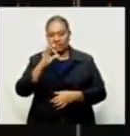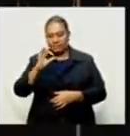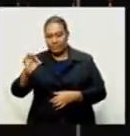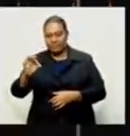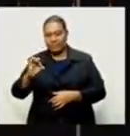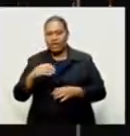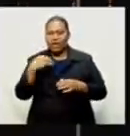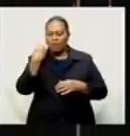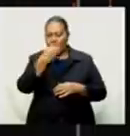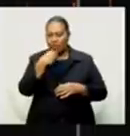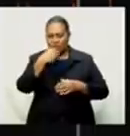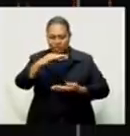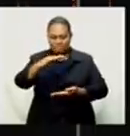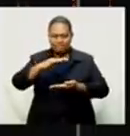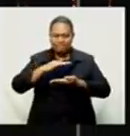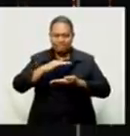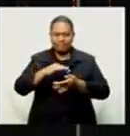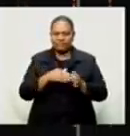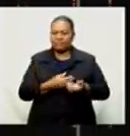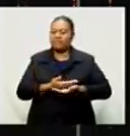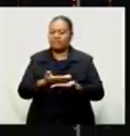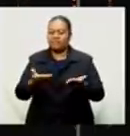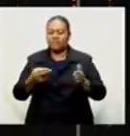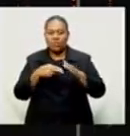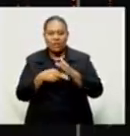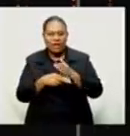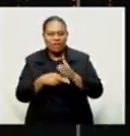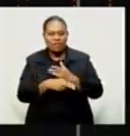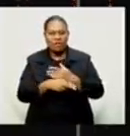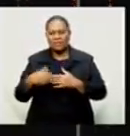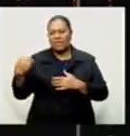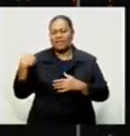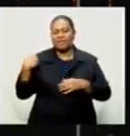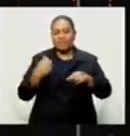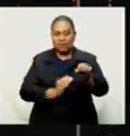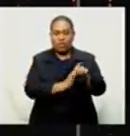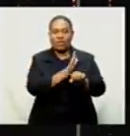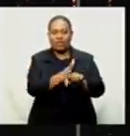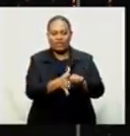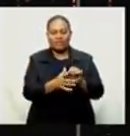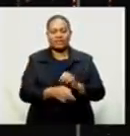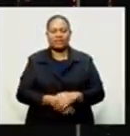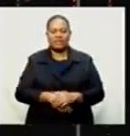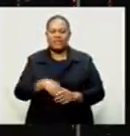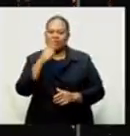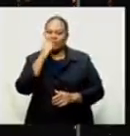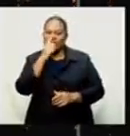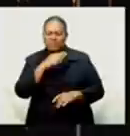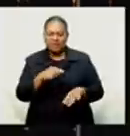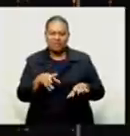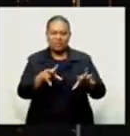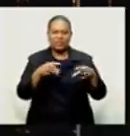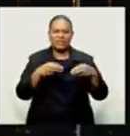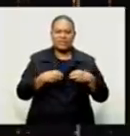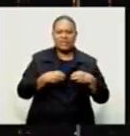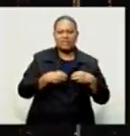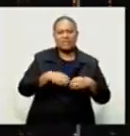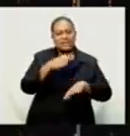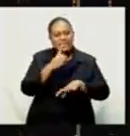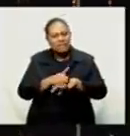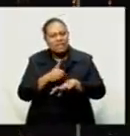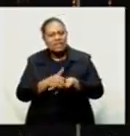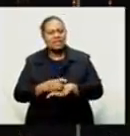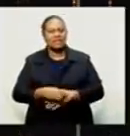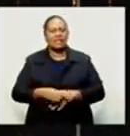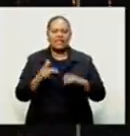handed to disadvantaged families in Navua affected by COVID-19. Recipients included widows, people with special needs, and those